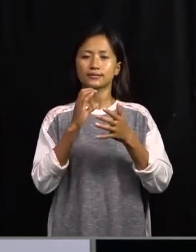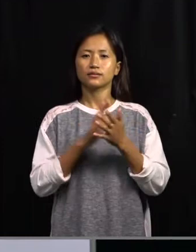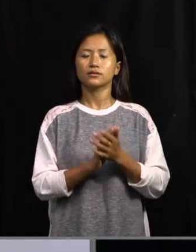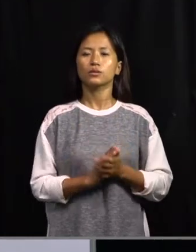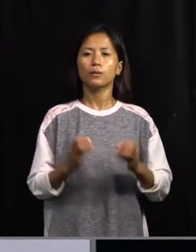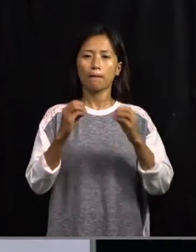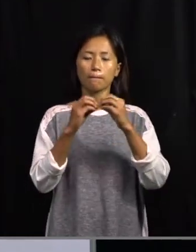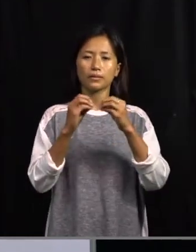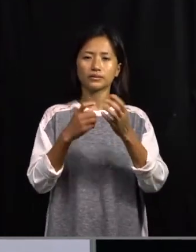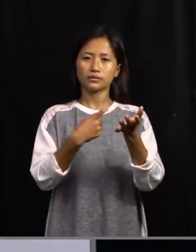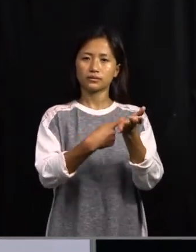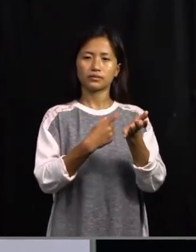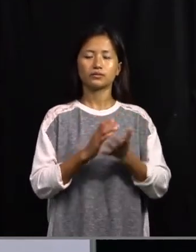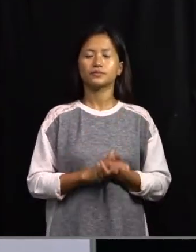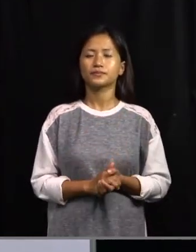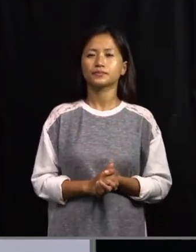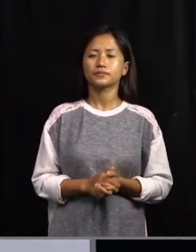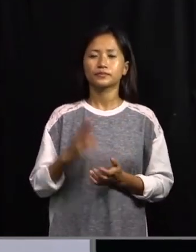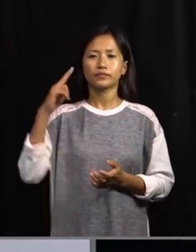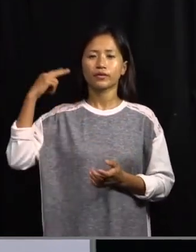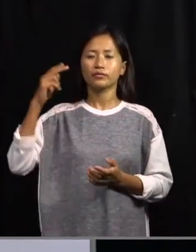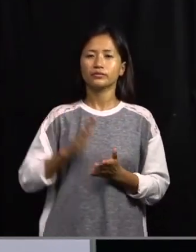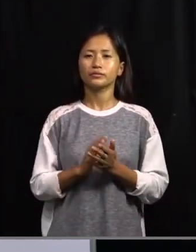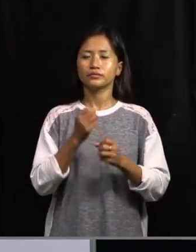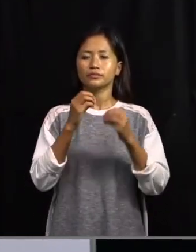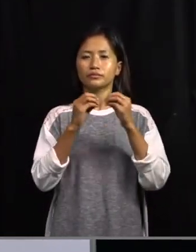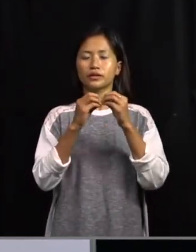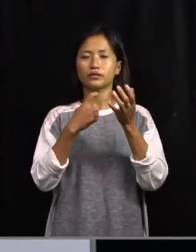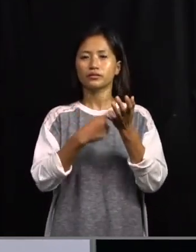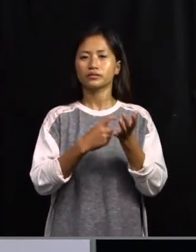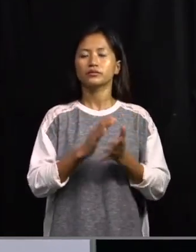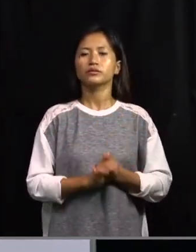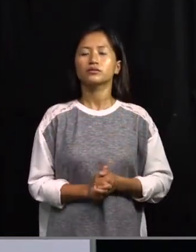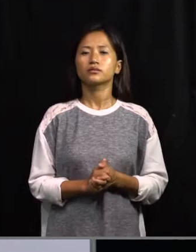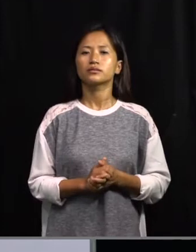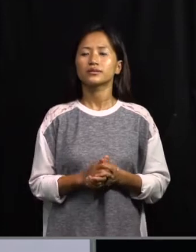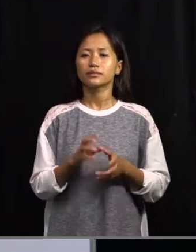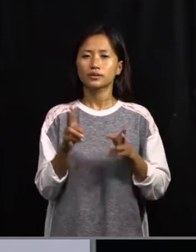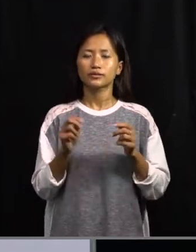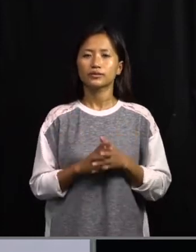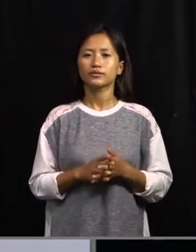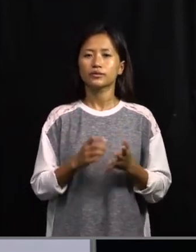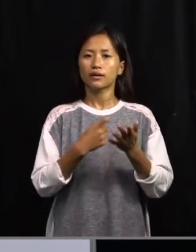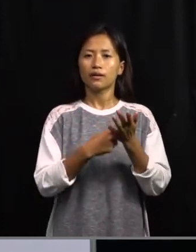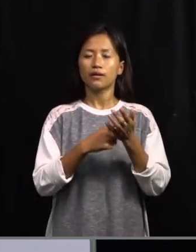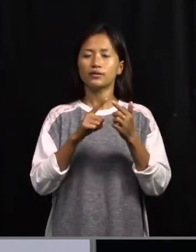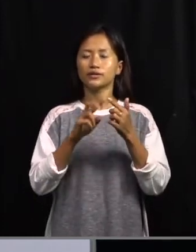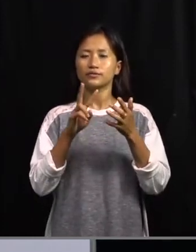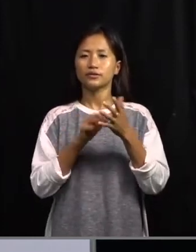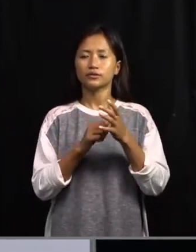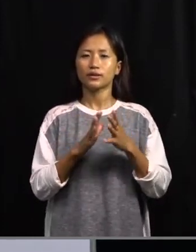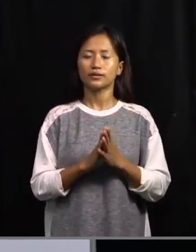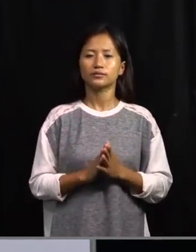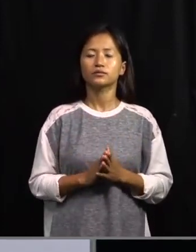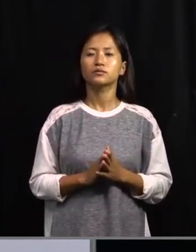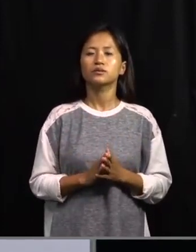receipts. And therefore, these budget receipts can be classified into revenue receipts and capital receipts. It's